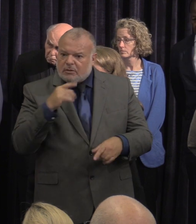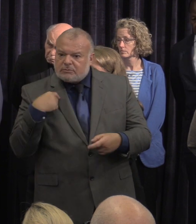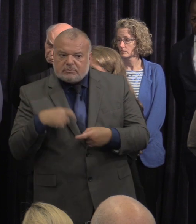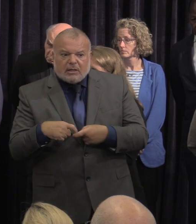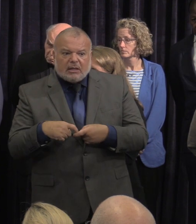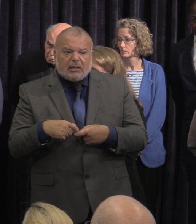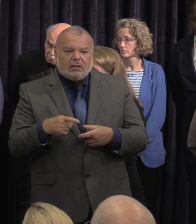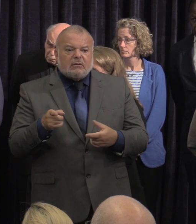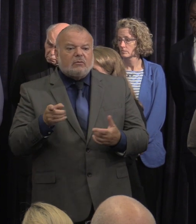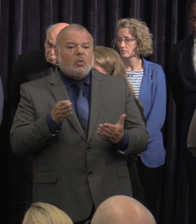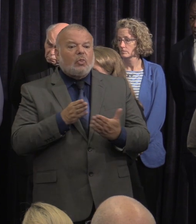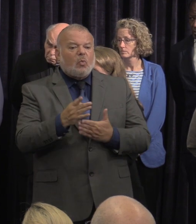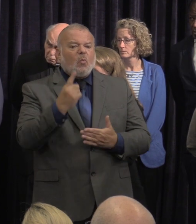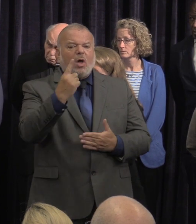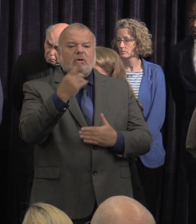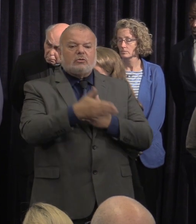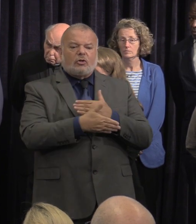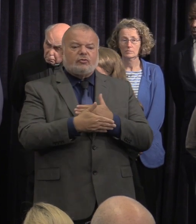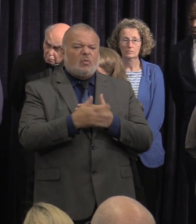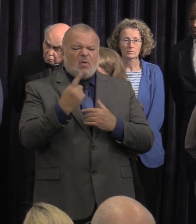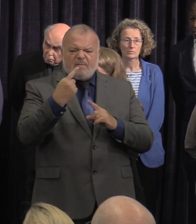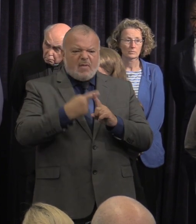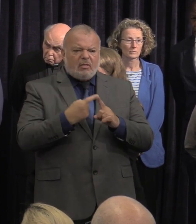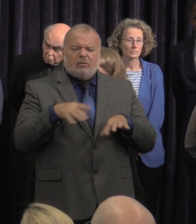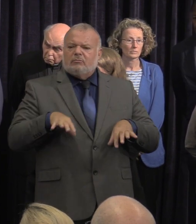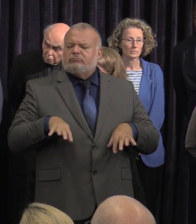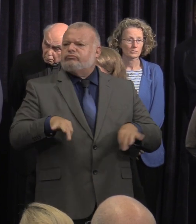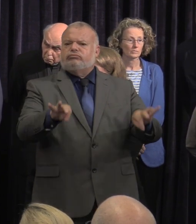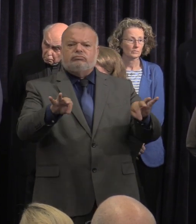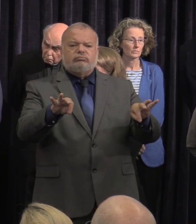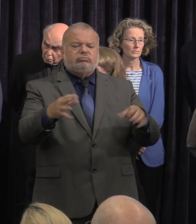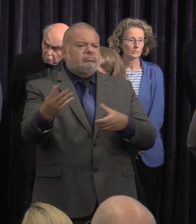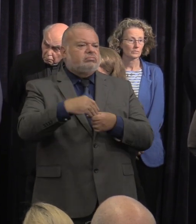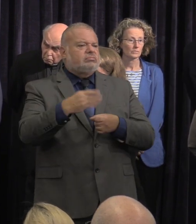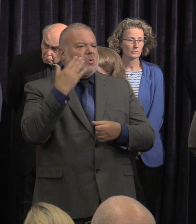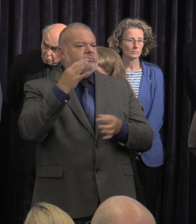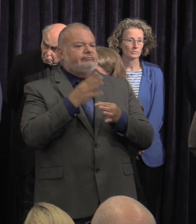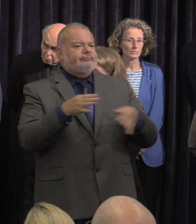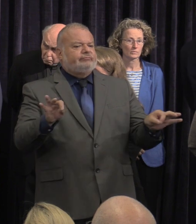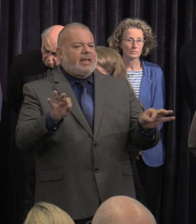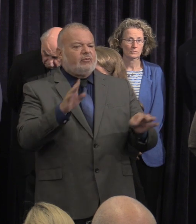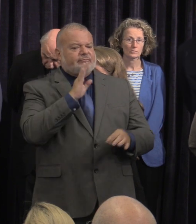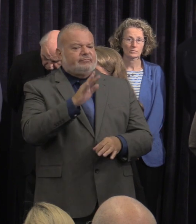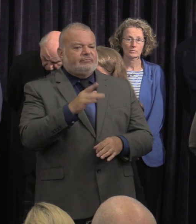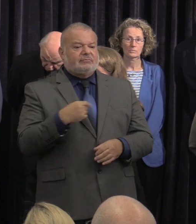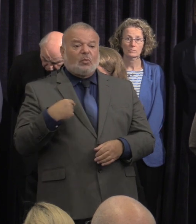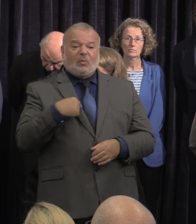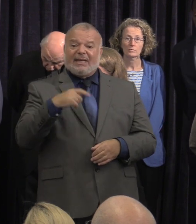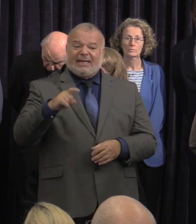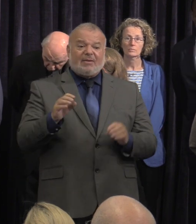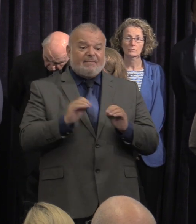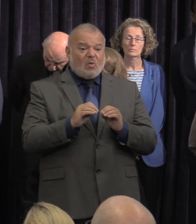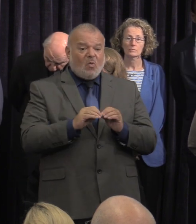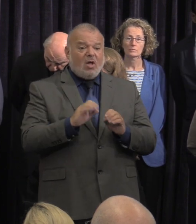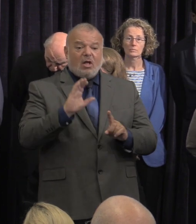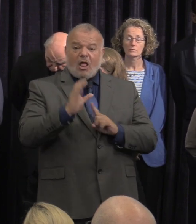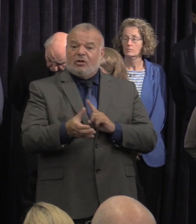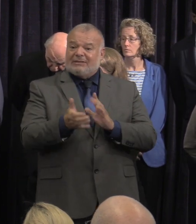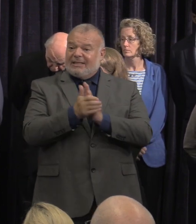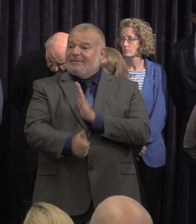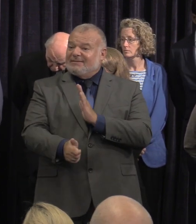their proficiency in Spanish. And we know here in the Commonwealth the need for greater cultural competencies